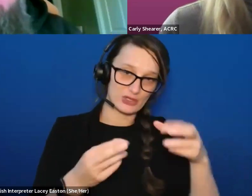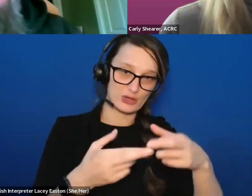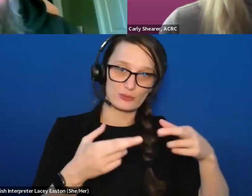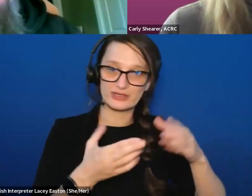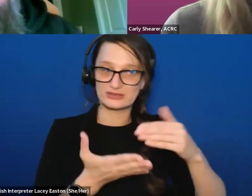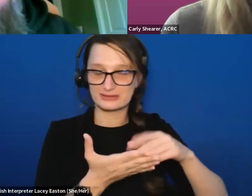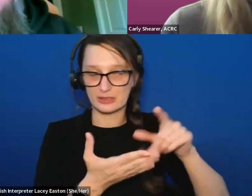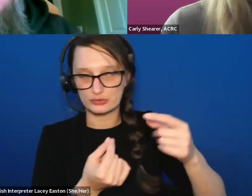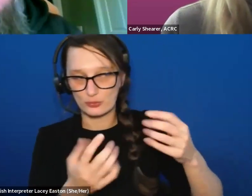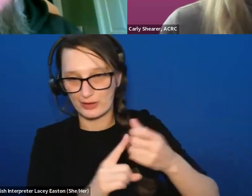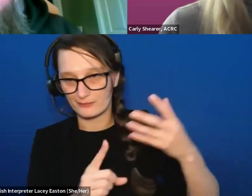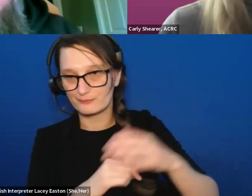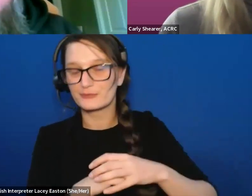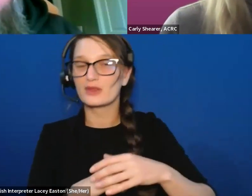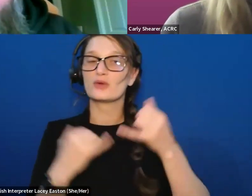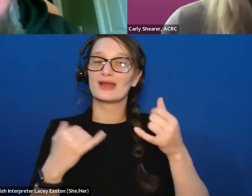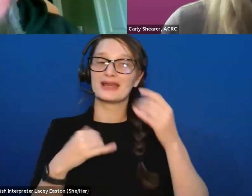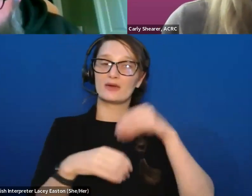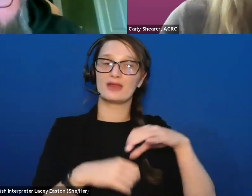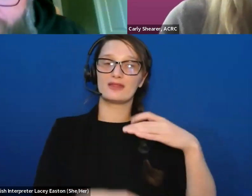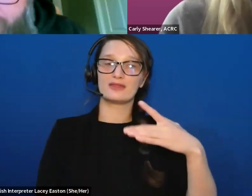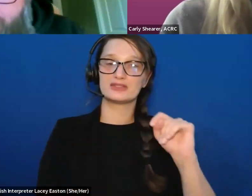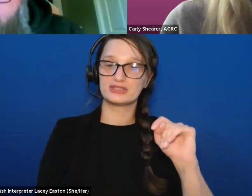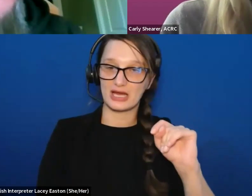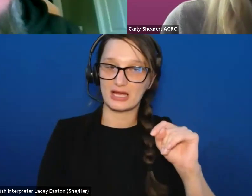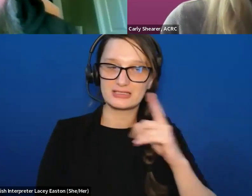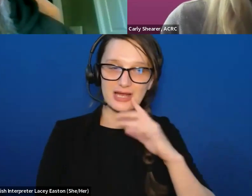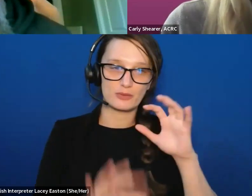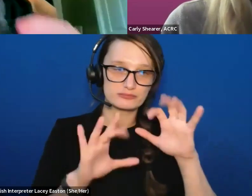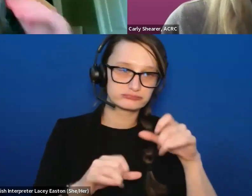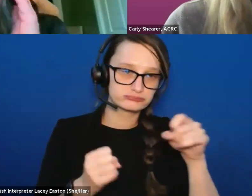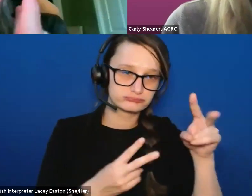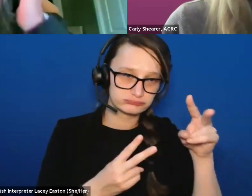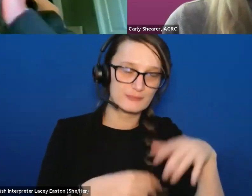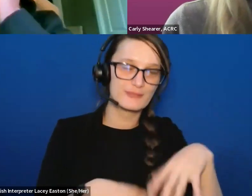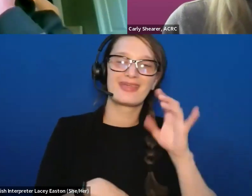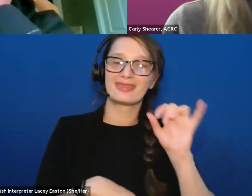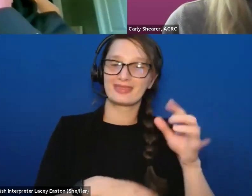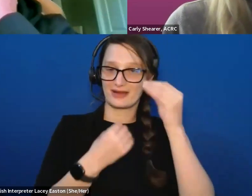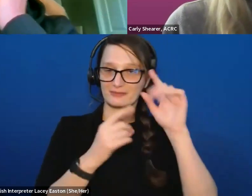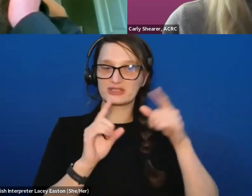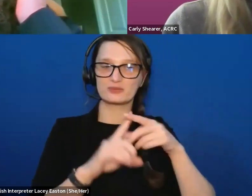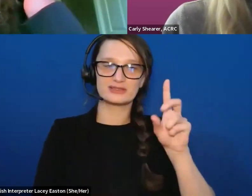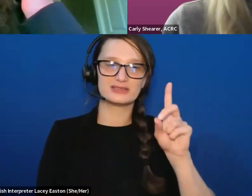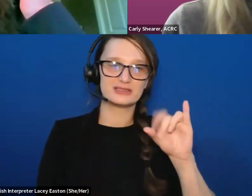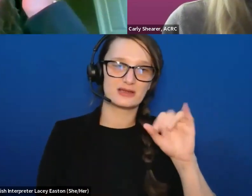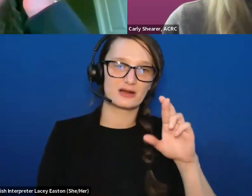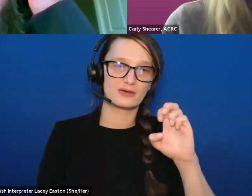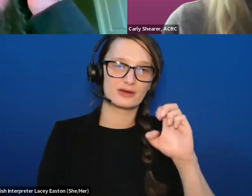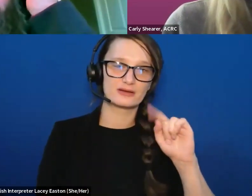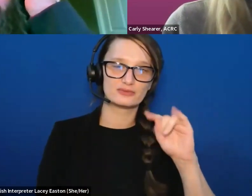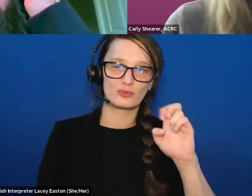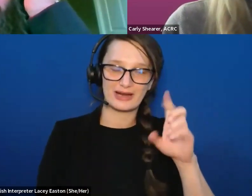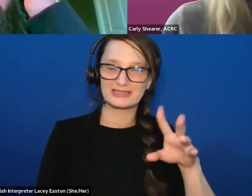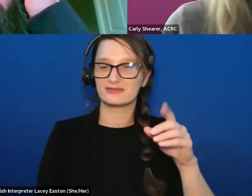In the chat, I just want to pop in there real quickly. So okay, so there's that information with the directives, and then there is,